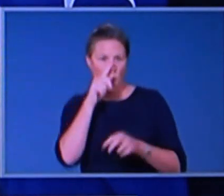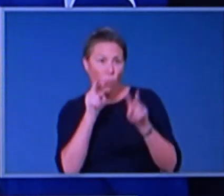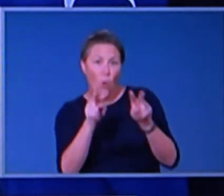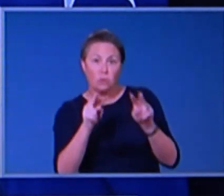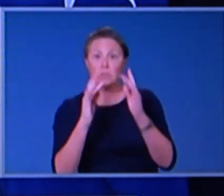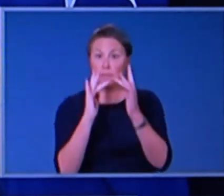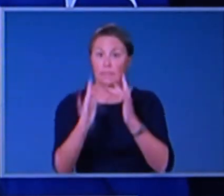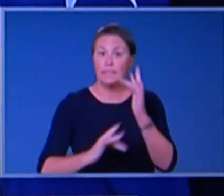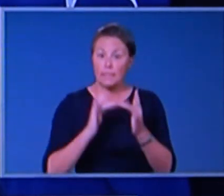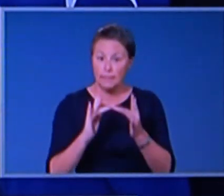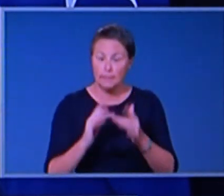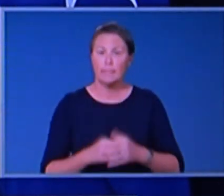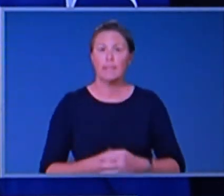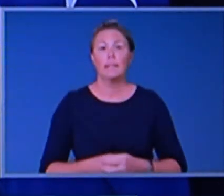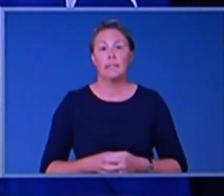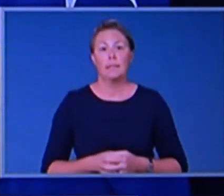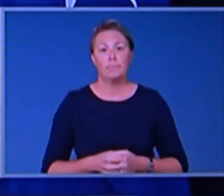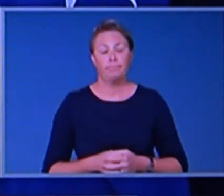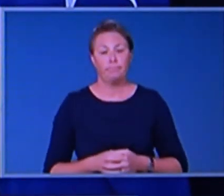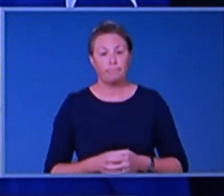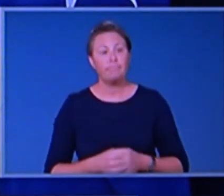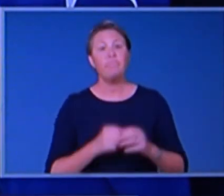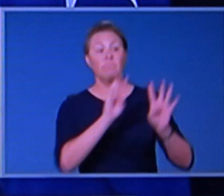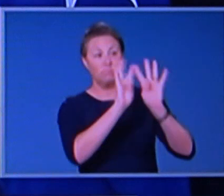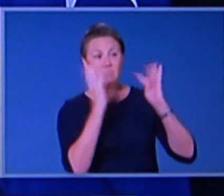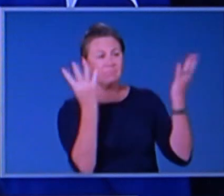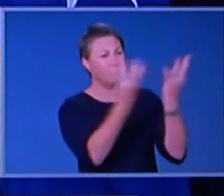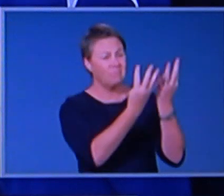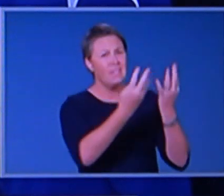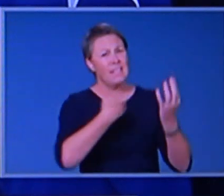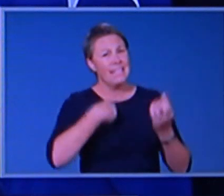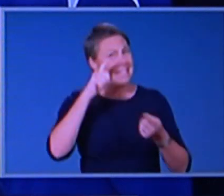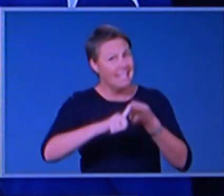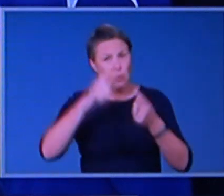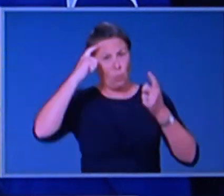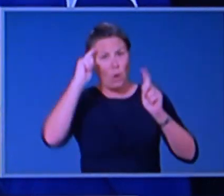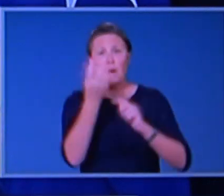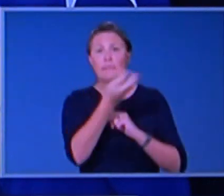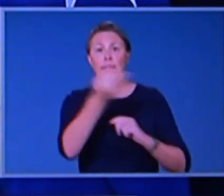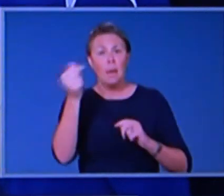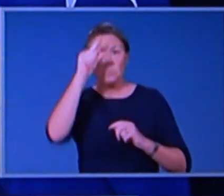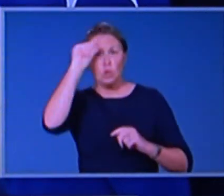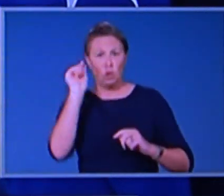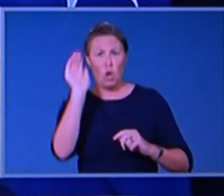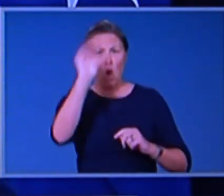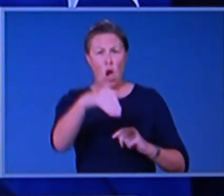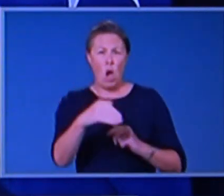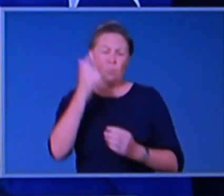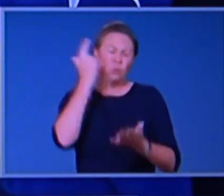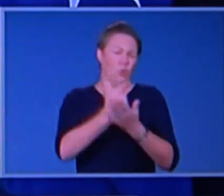concern about restrictions that are being put in place in aged care facilities, as I noted earlier this week, beyond the